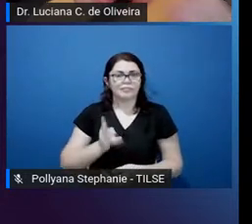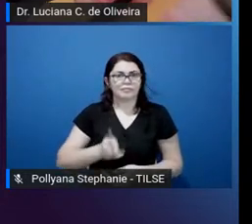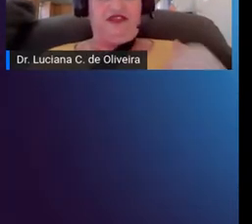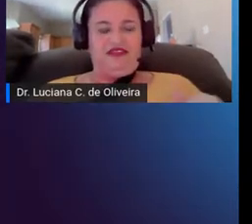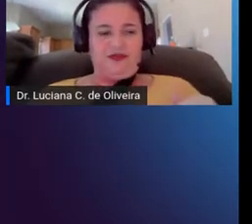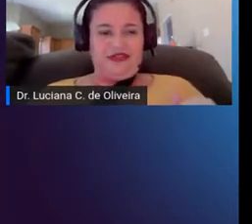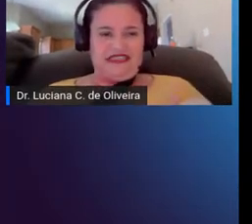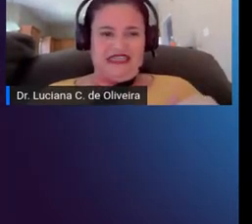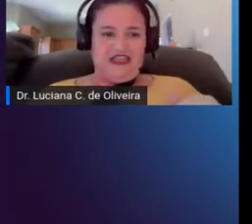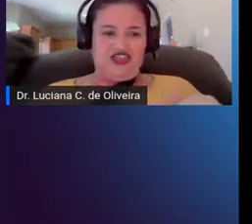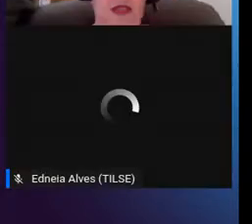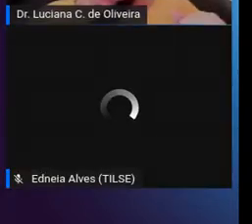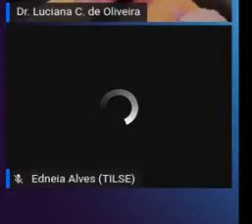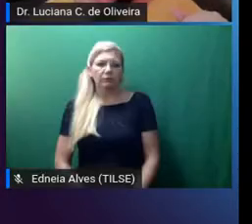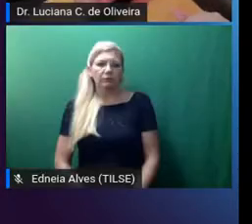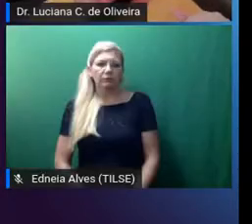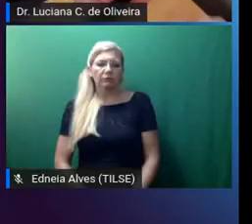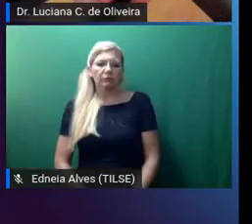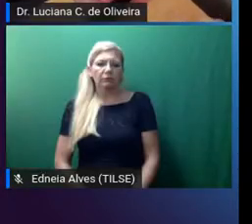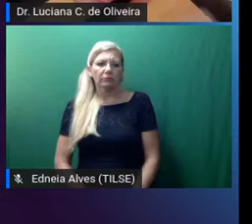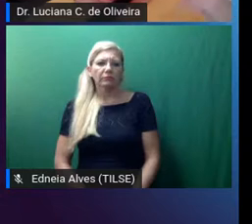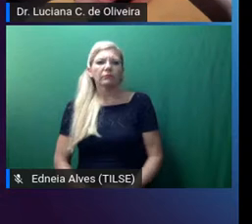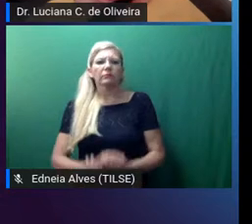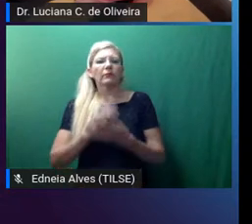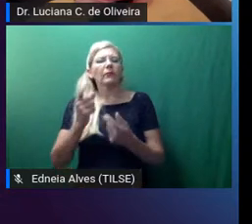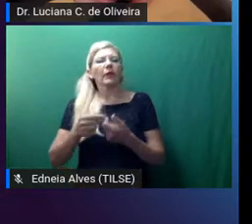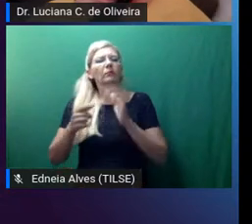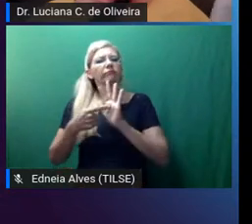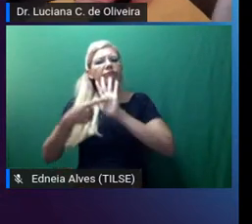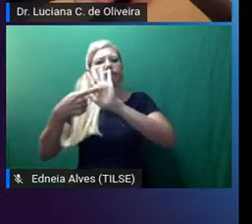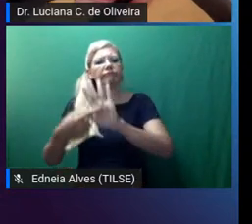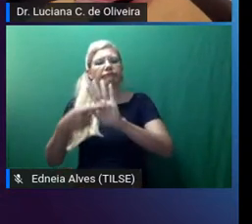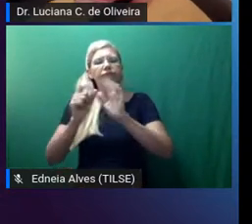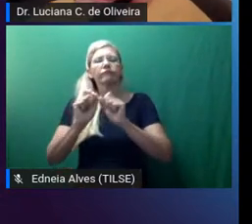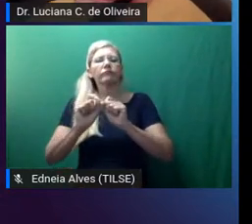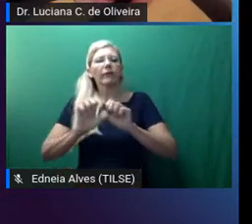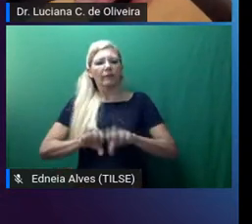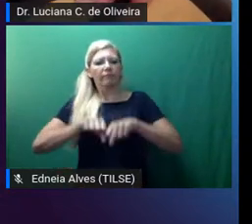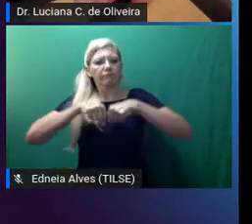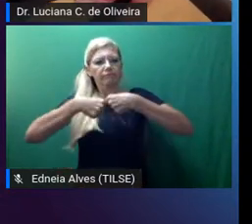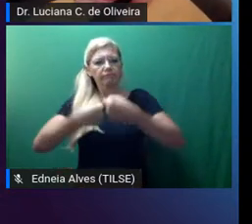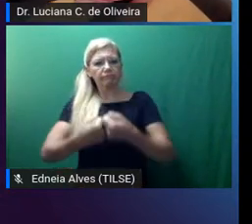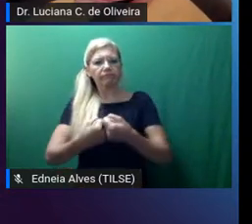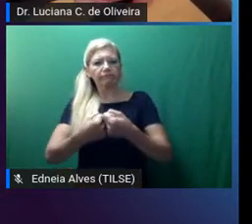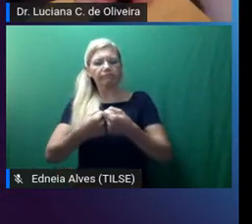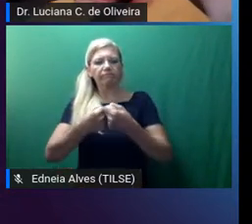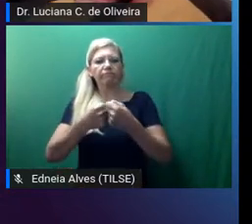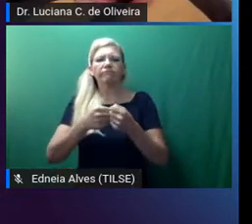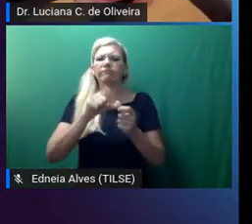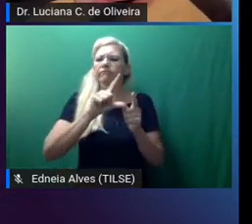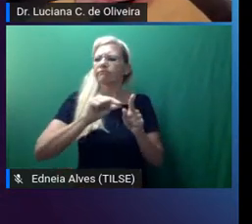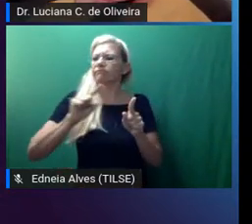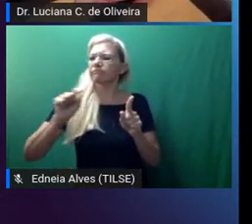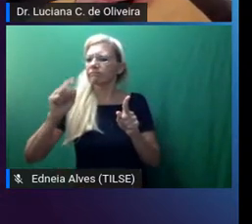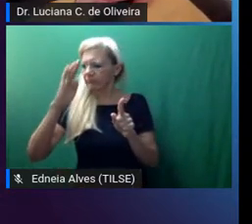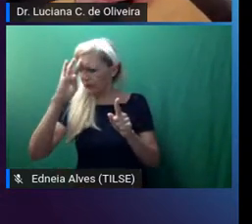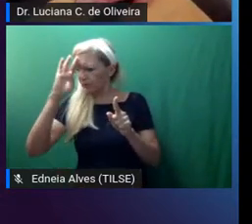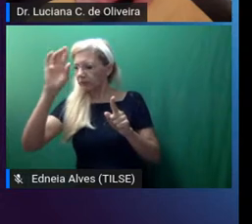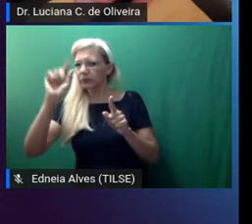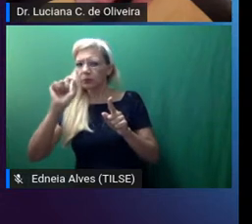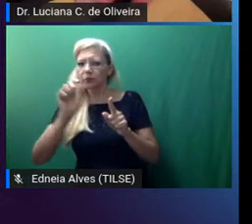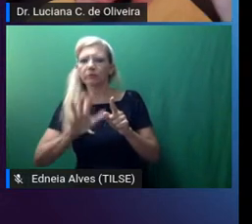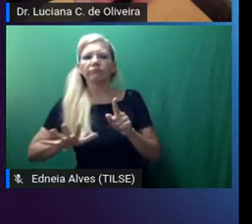questions that we have for this presentation. What power and privilege are present in the TESOL